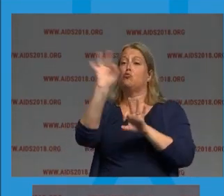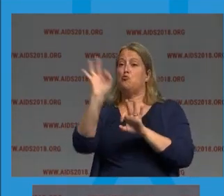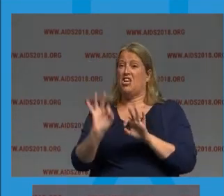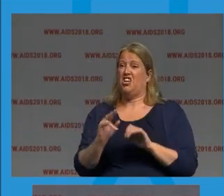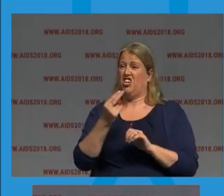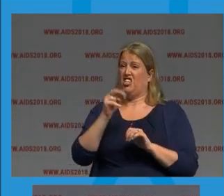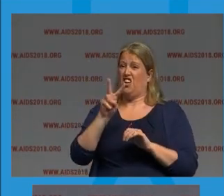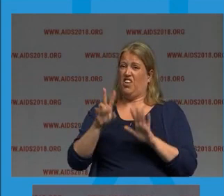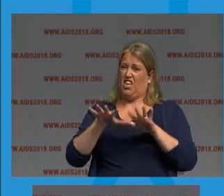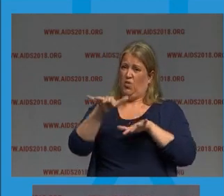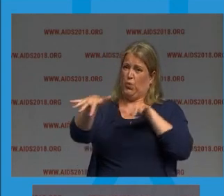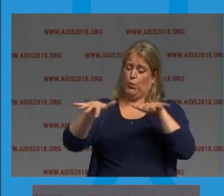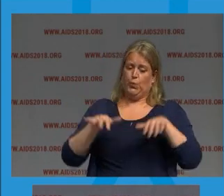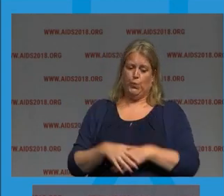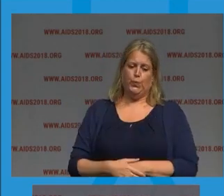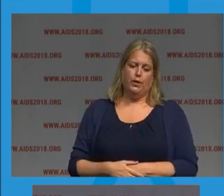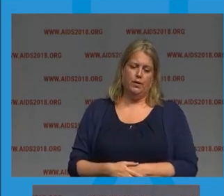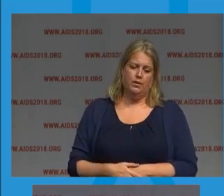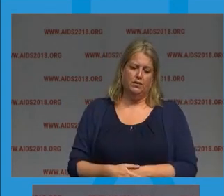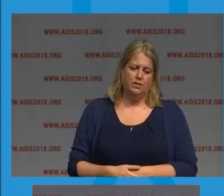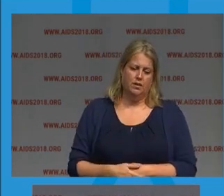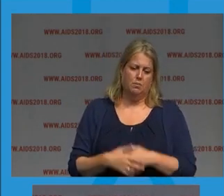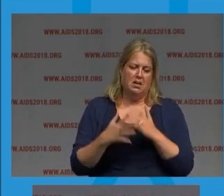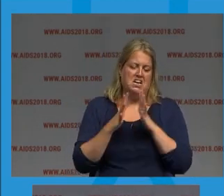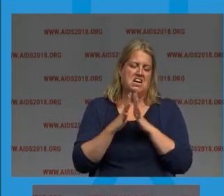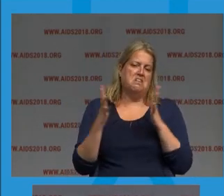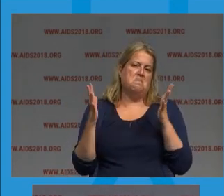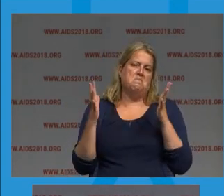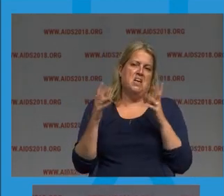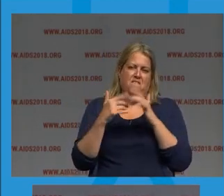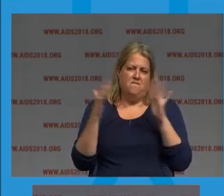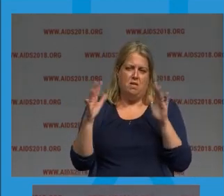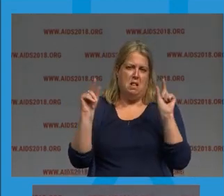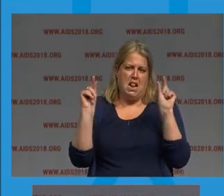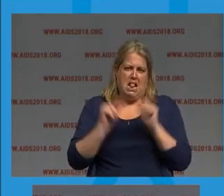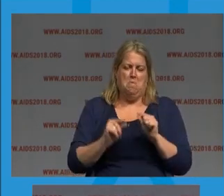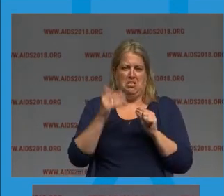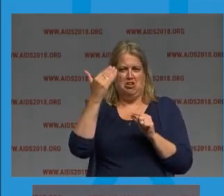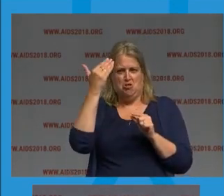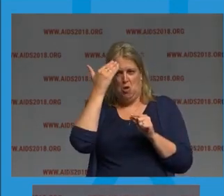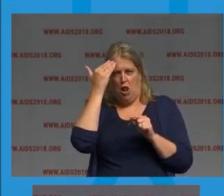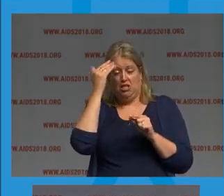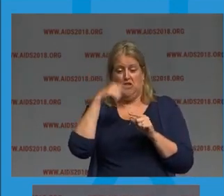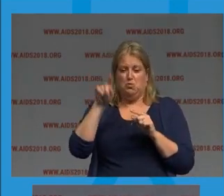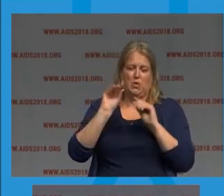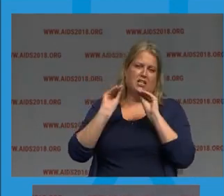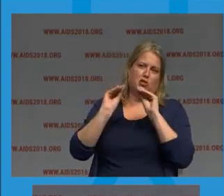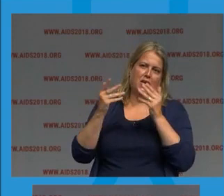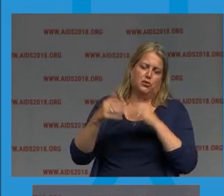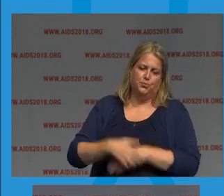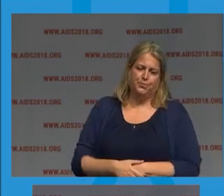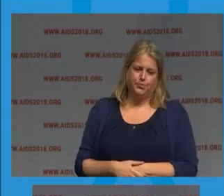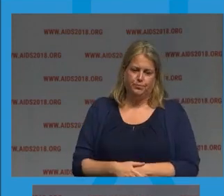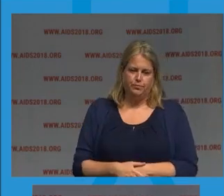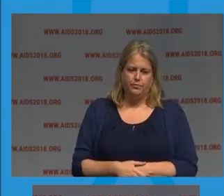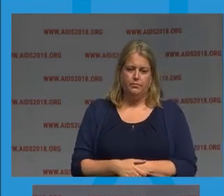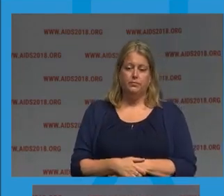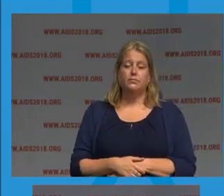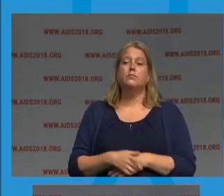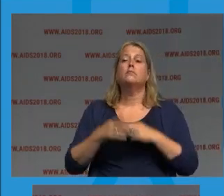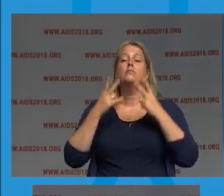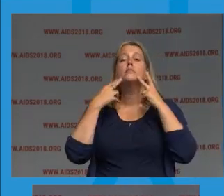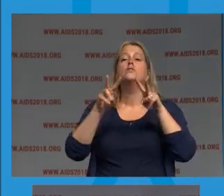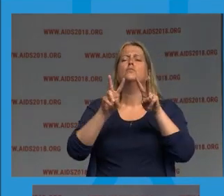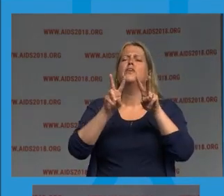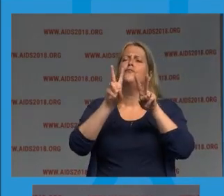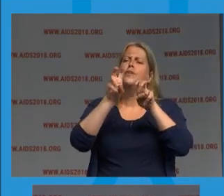significant mobility, very limited HIV knowledge, and very limited access to any sort of HIV-related education. And when we did a review